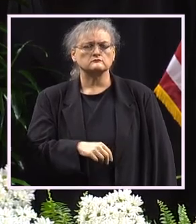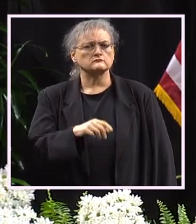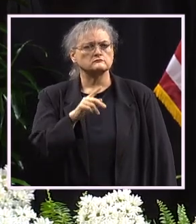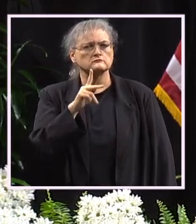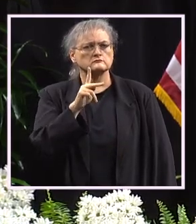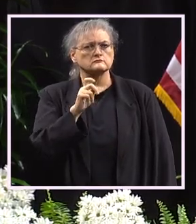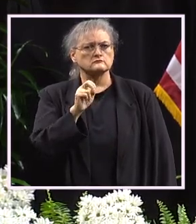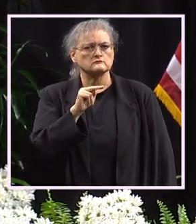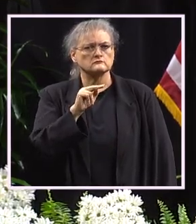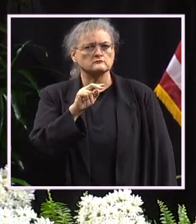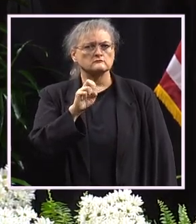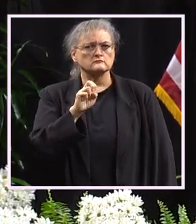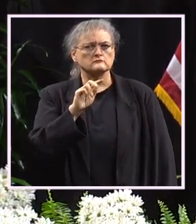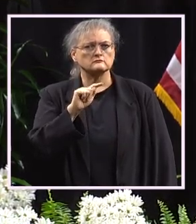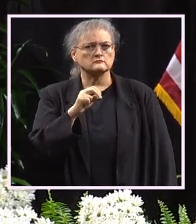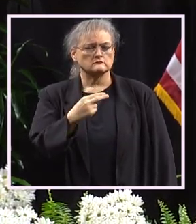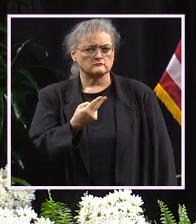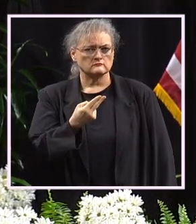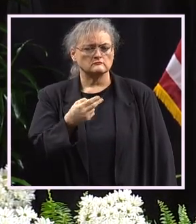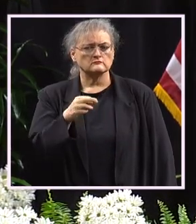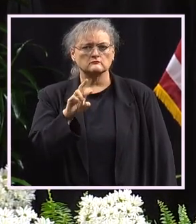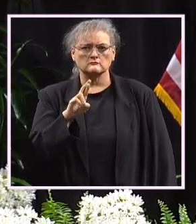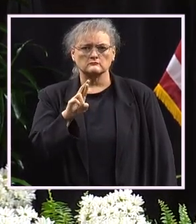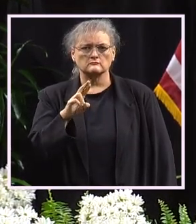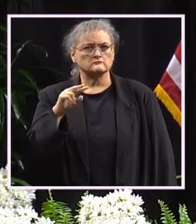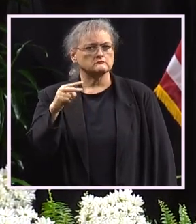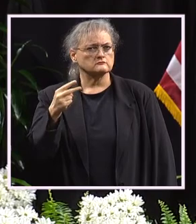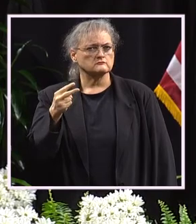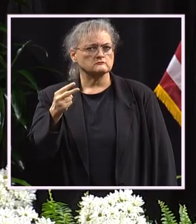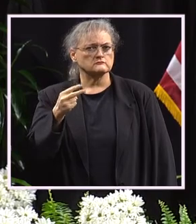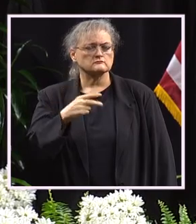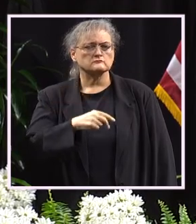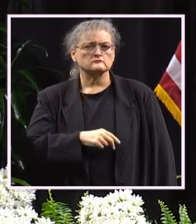Kenneth Earl Robinson II.